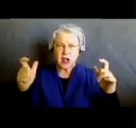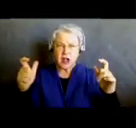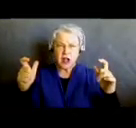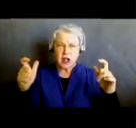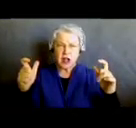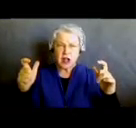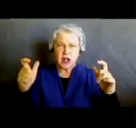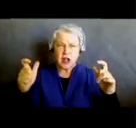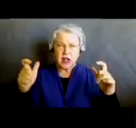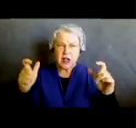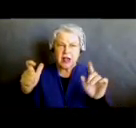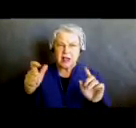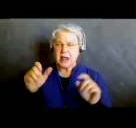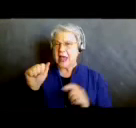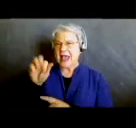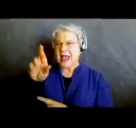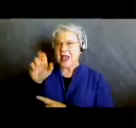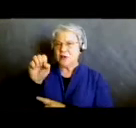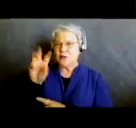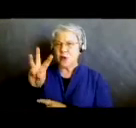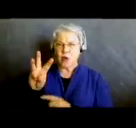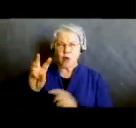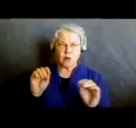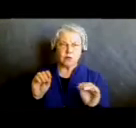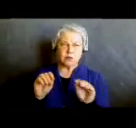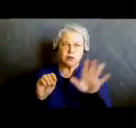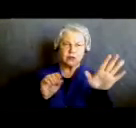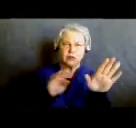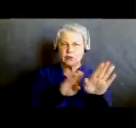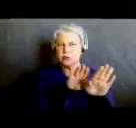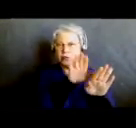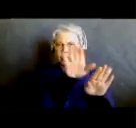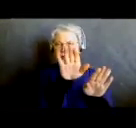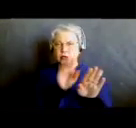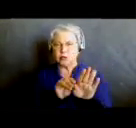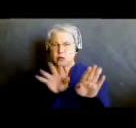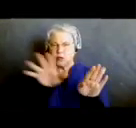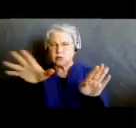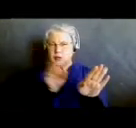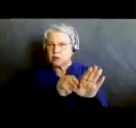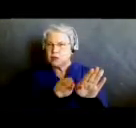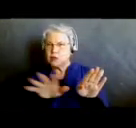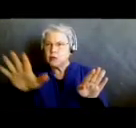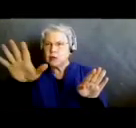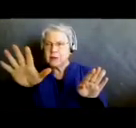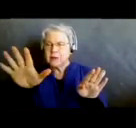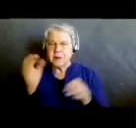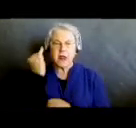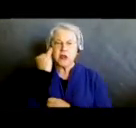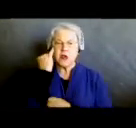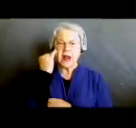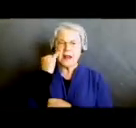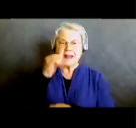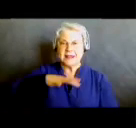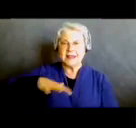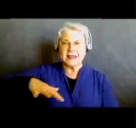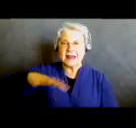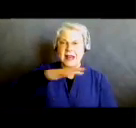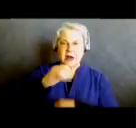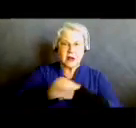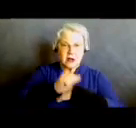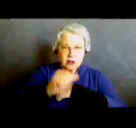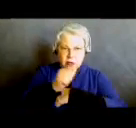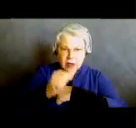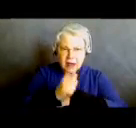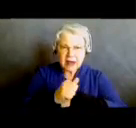arrows, right, driving into the country, this sense that the territory was under threat